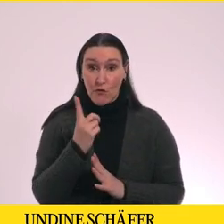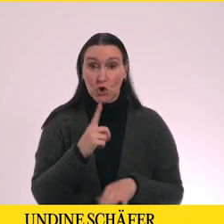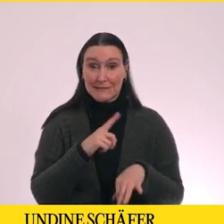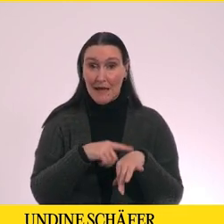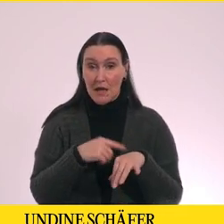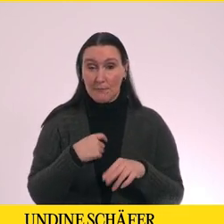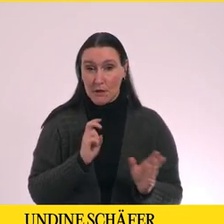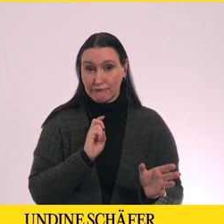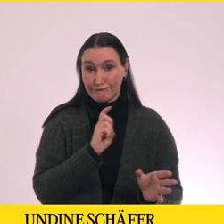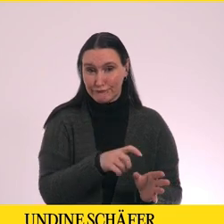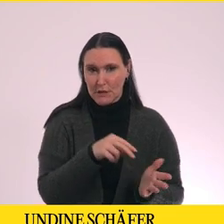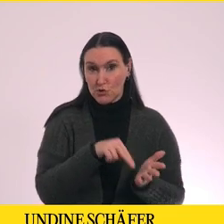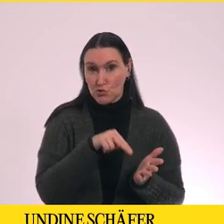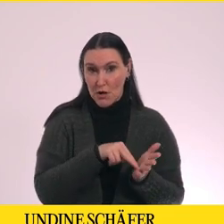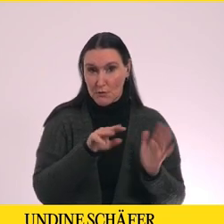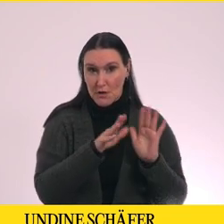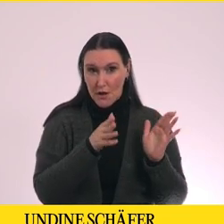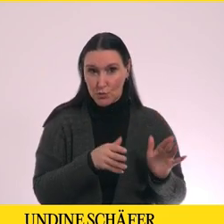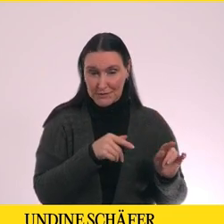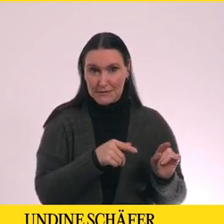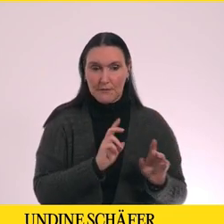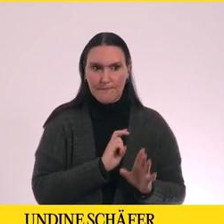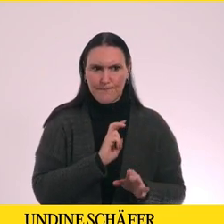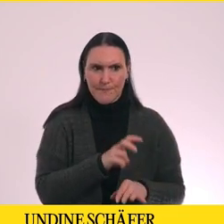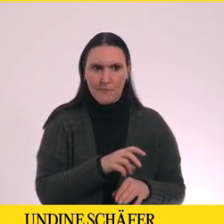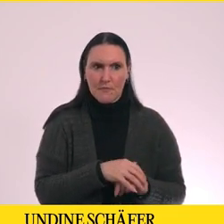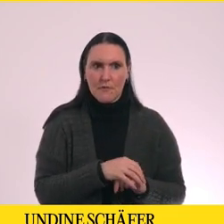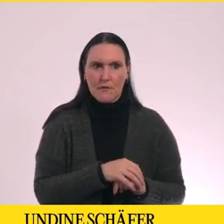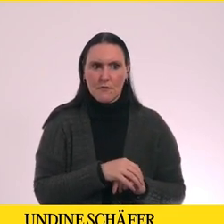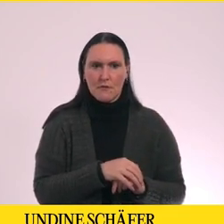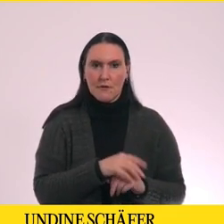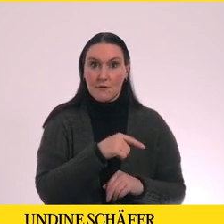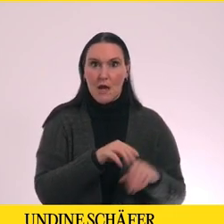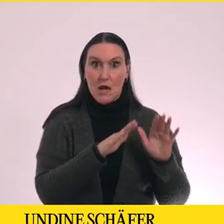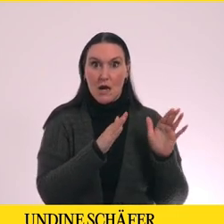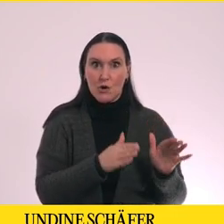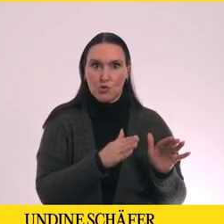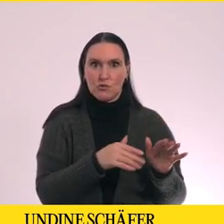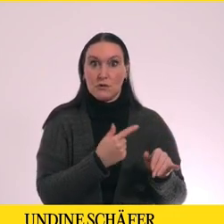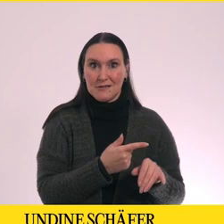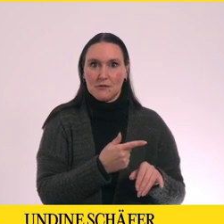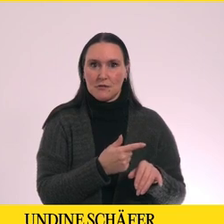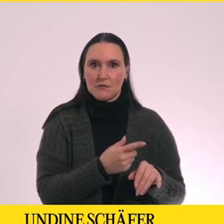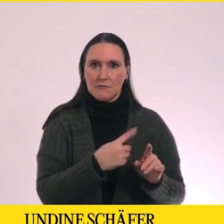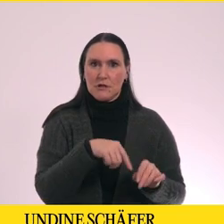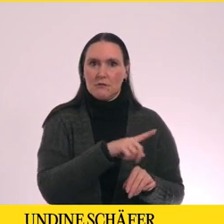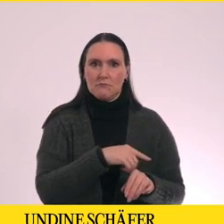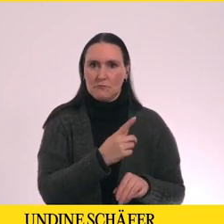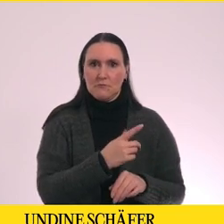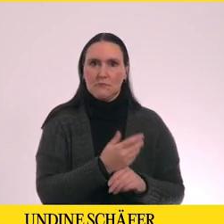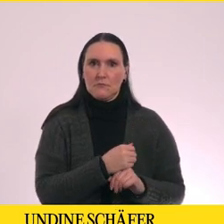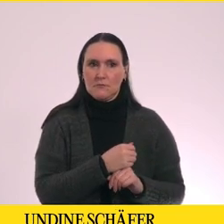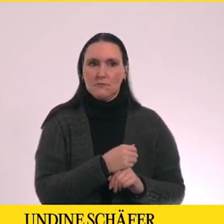right to host from the users of the house. This is totally a different,